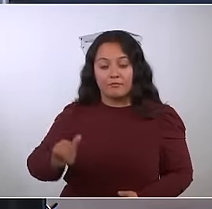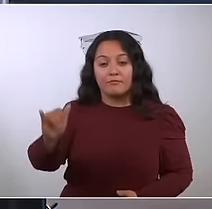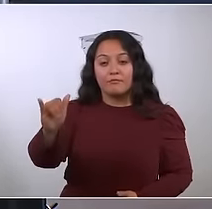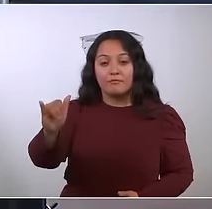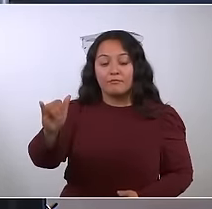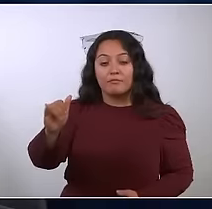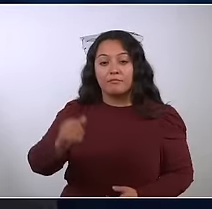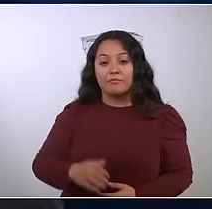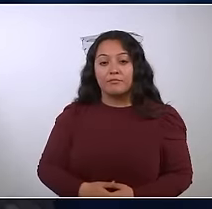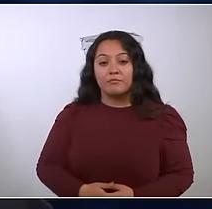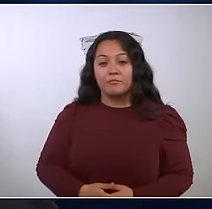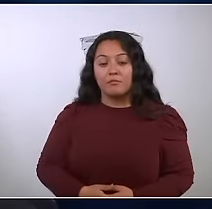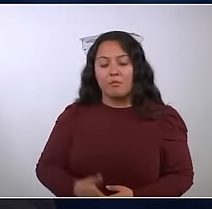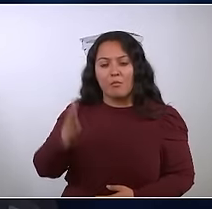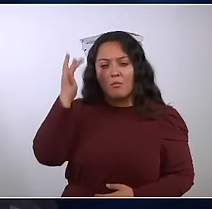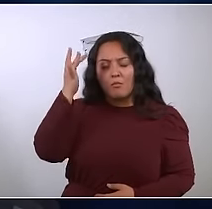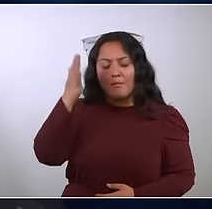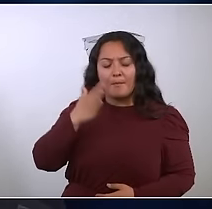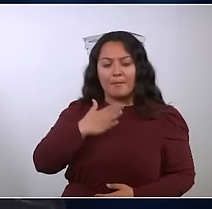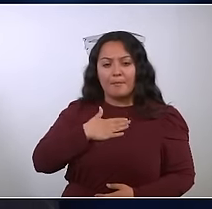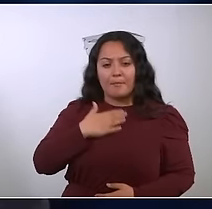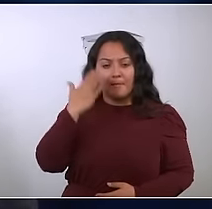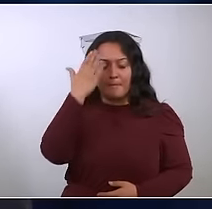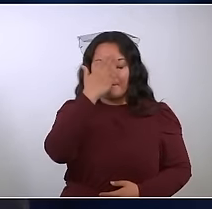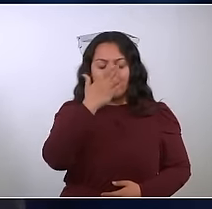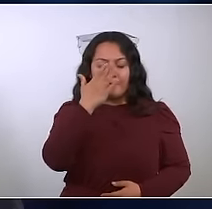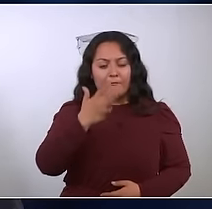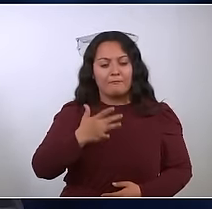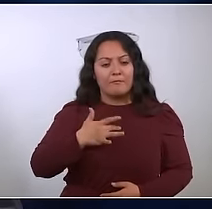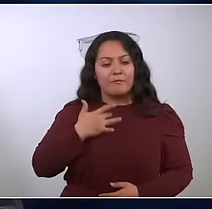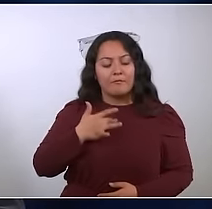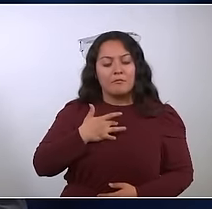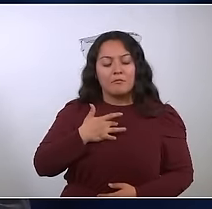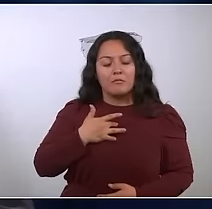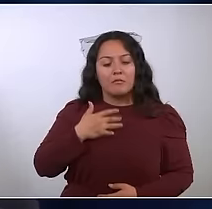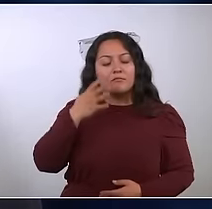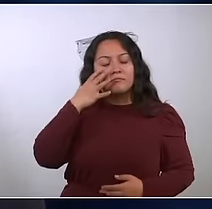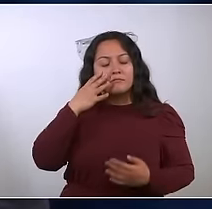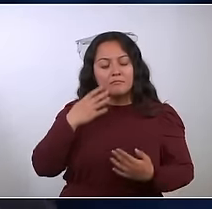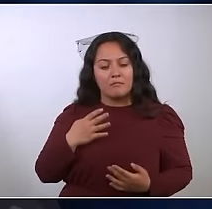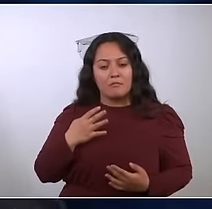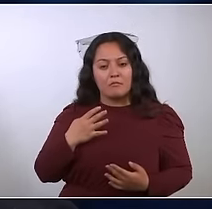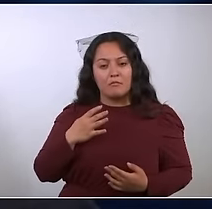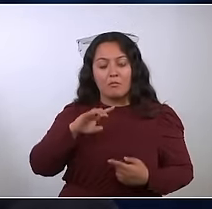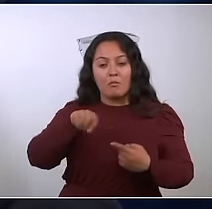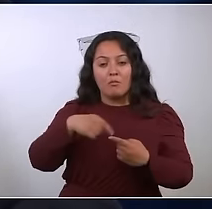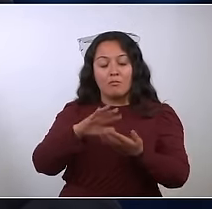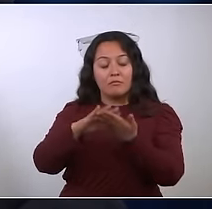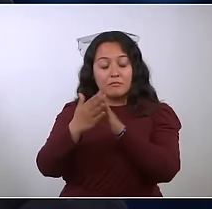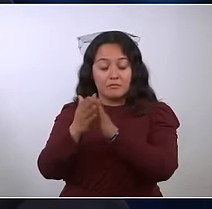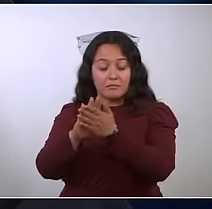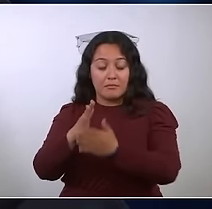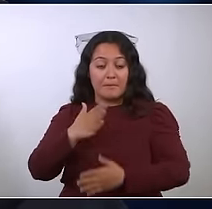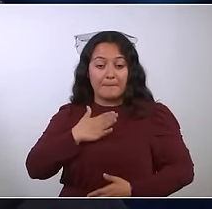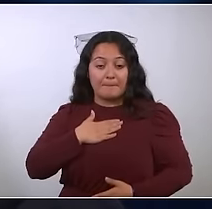Why should my face not look sad? ¿Cómo no estará triste mi rostro? When the city where my ancestors are buried